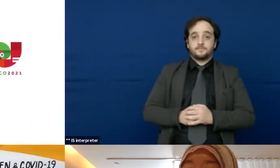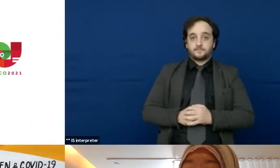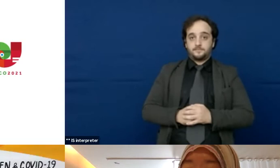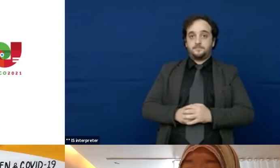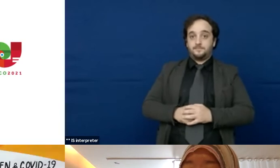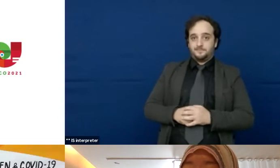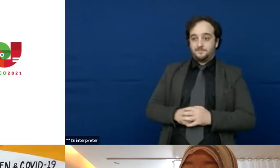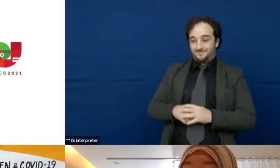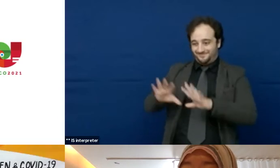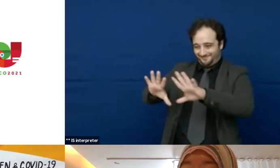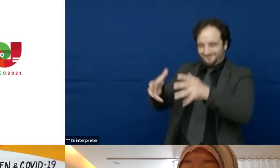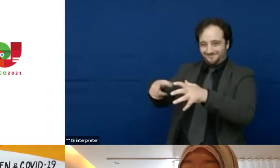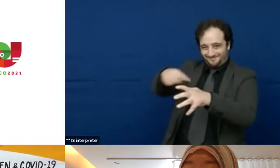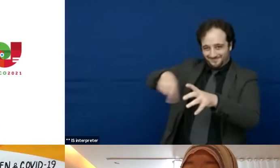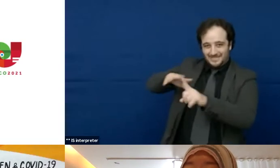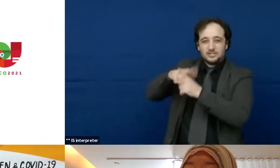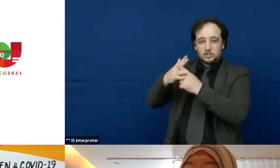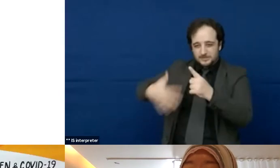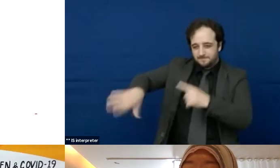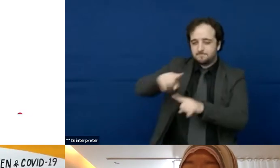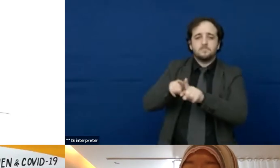to work to ensure